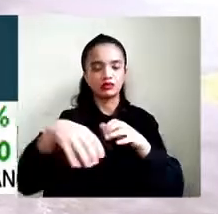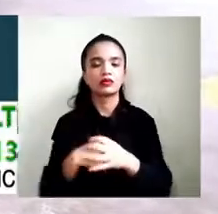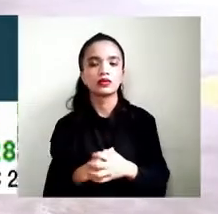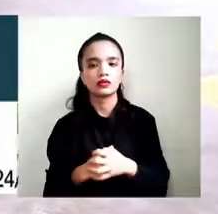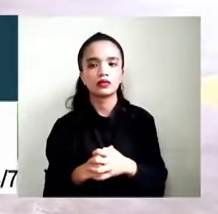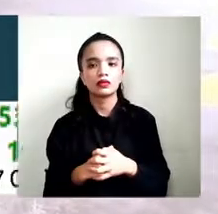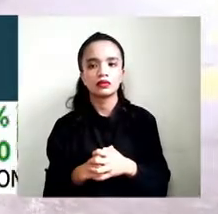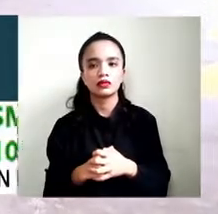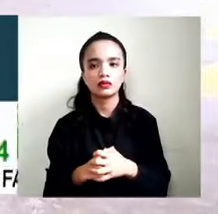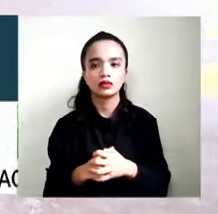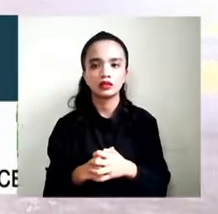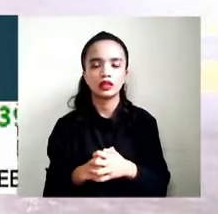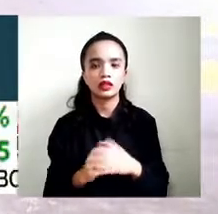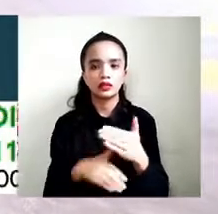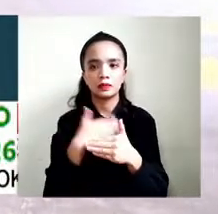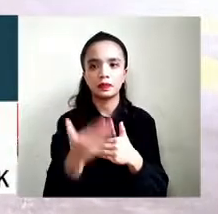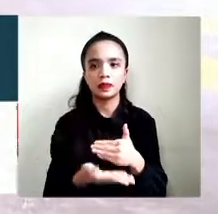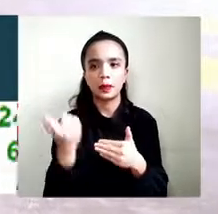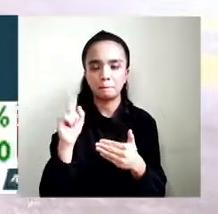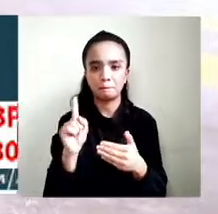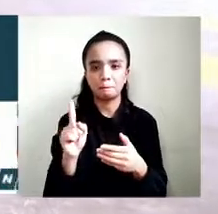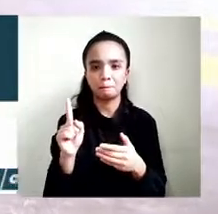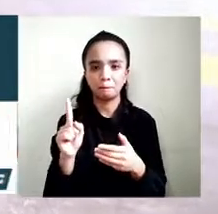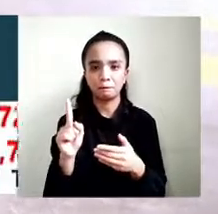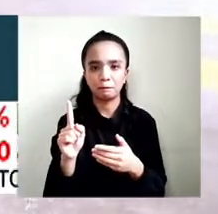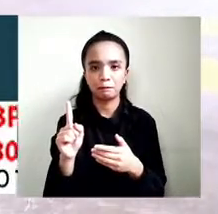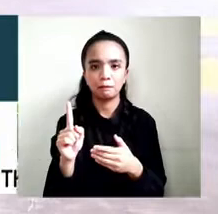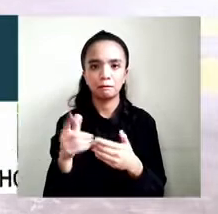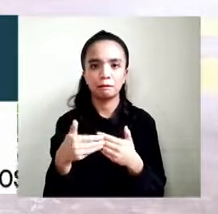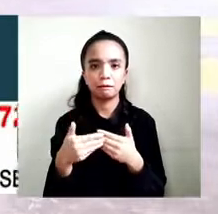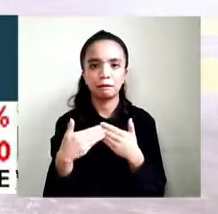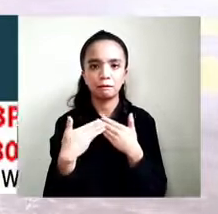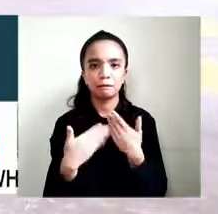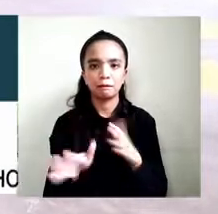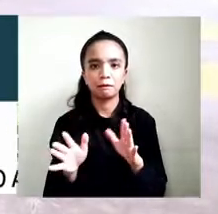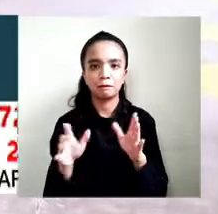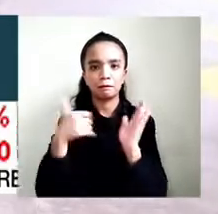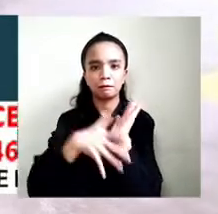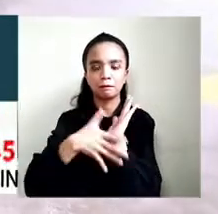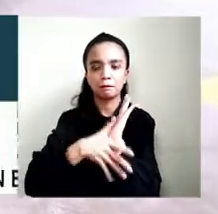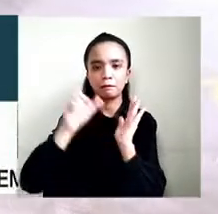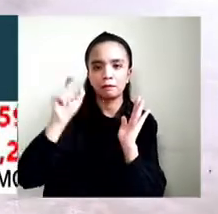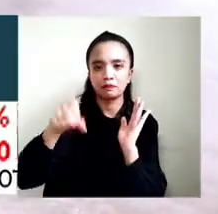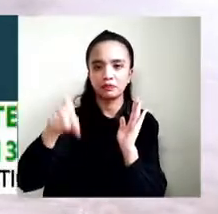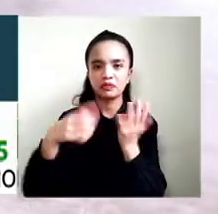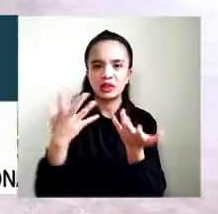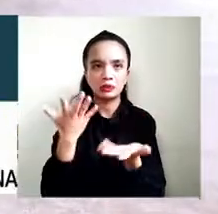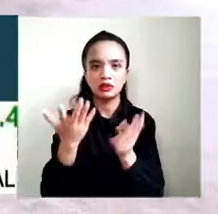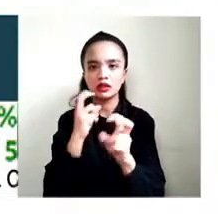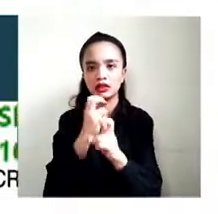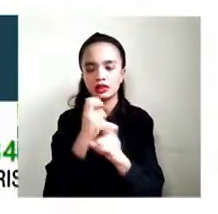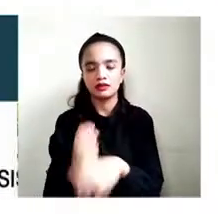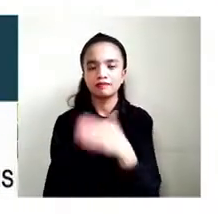the bringing in of the election materials after the election will have to be difficult. Carmina? Thanks a